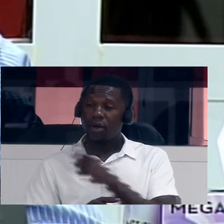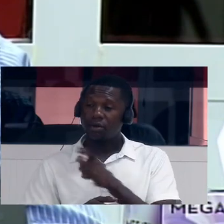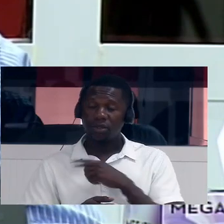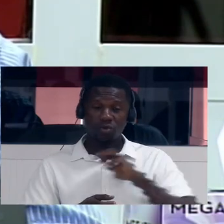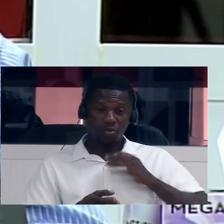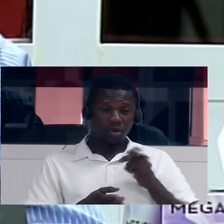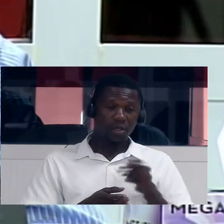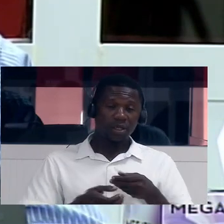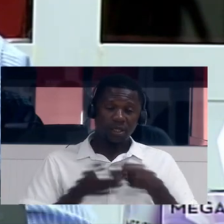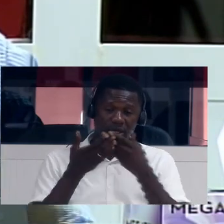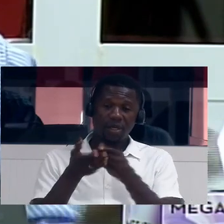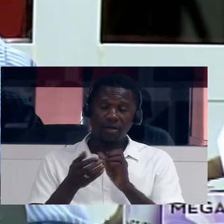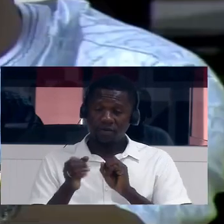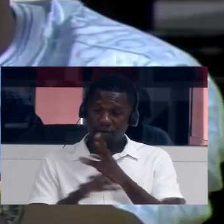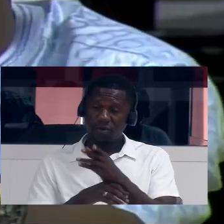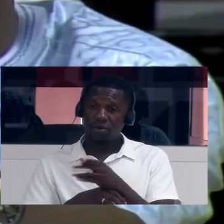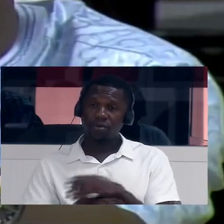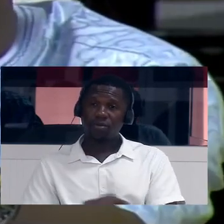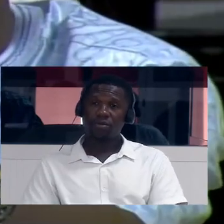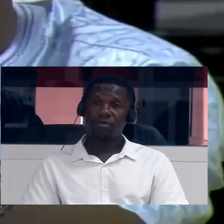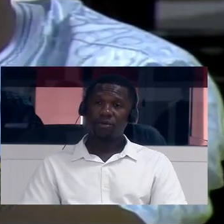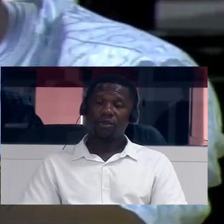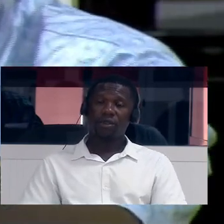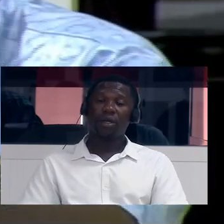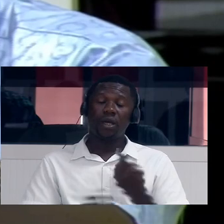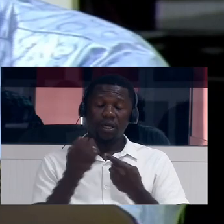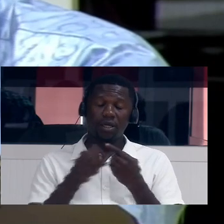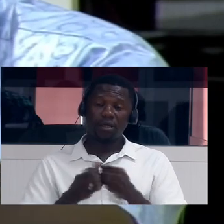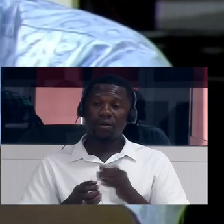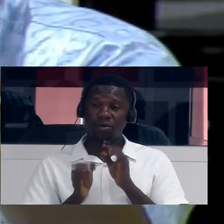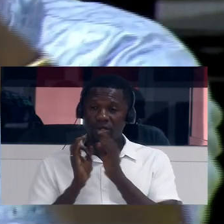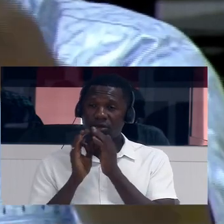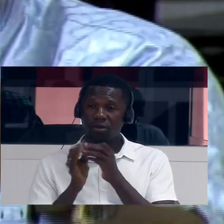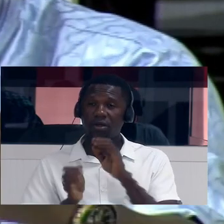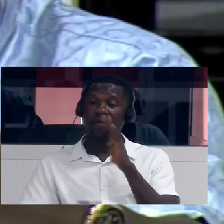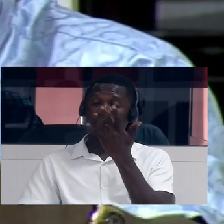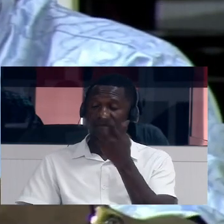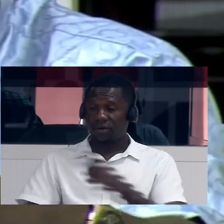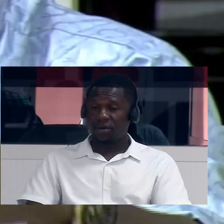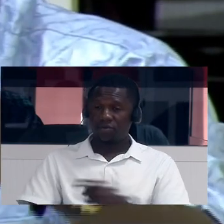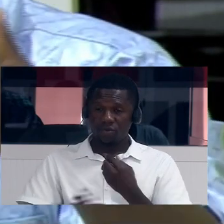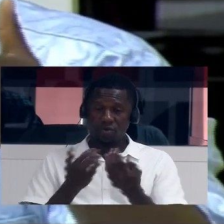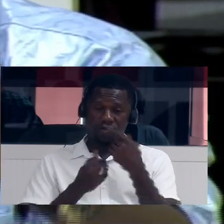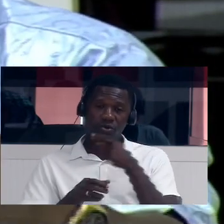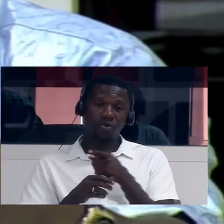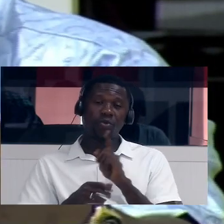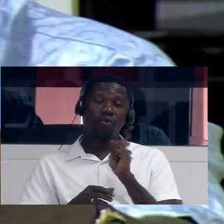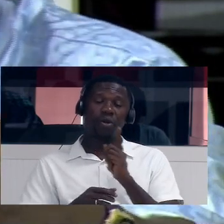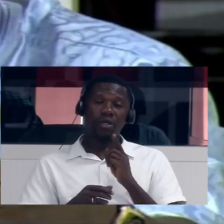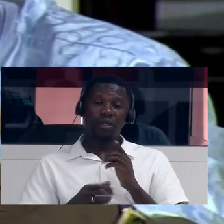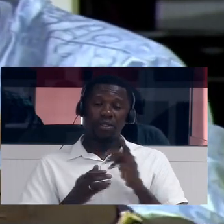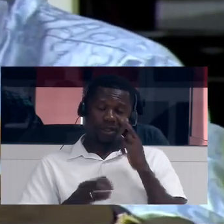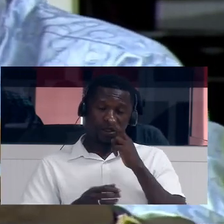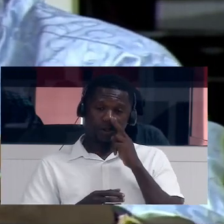very sad and frustrating. Again, I would tell you the fifth time we would come to that. Please do. But what I am trying to drive at